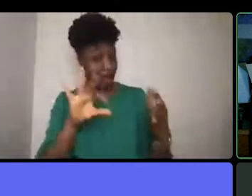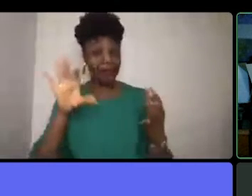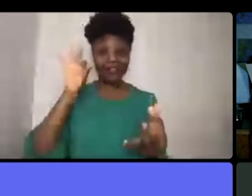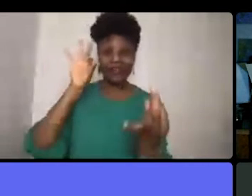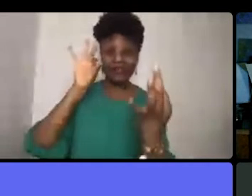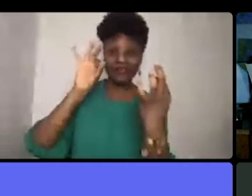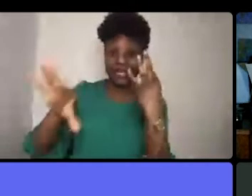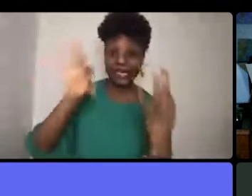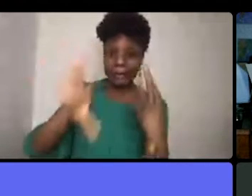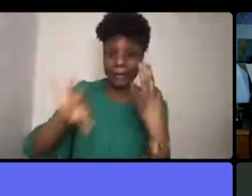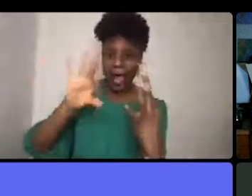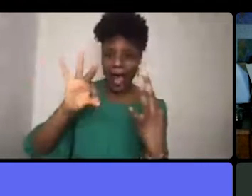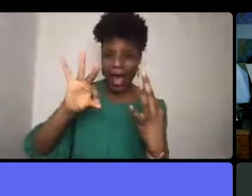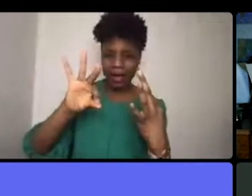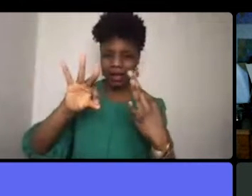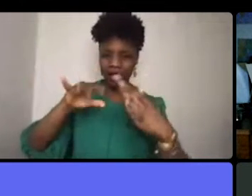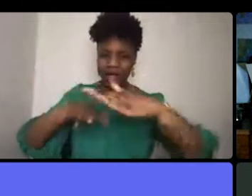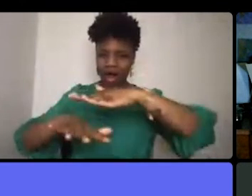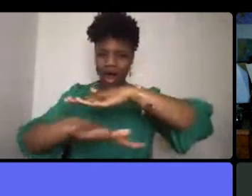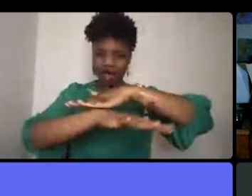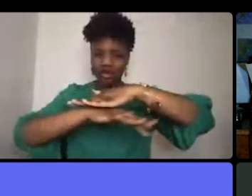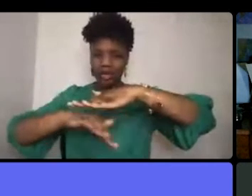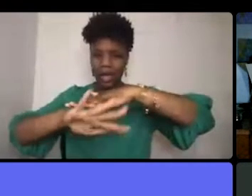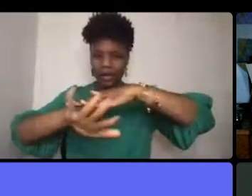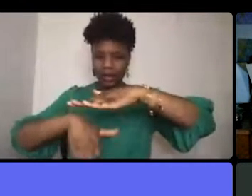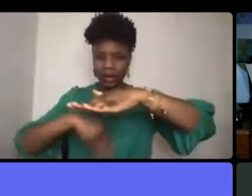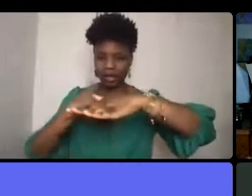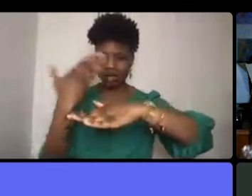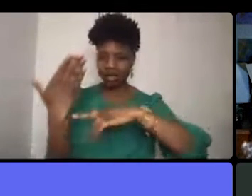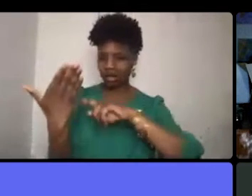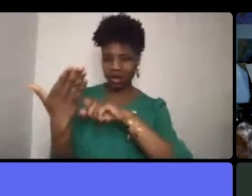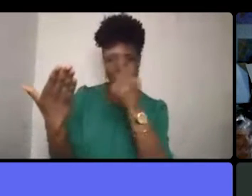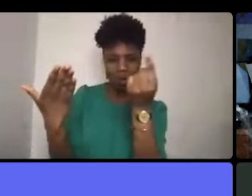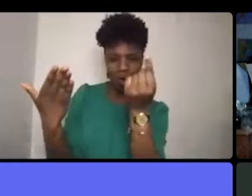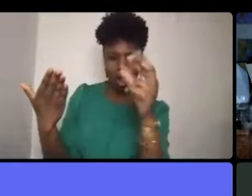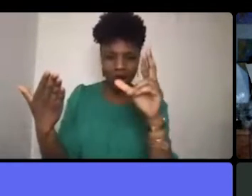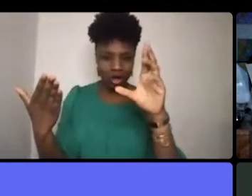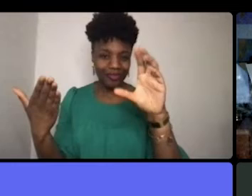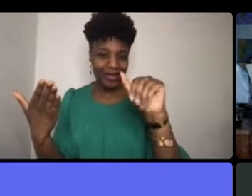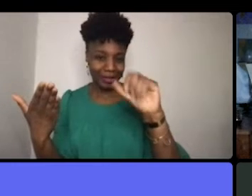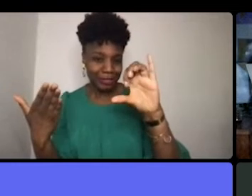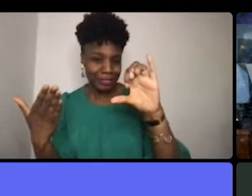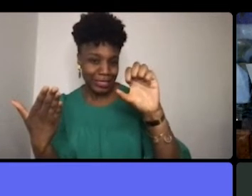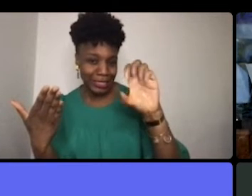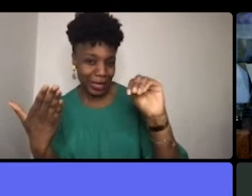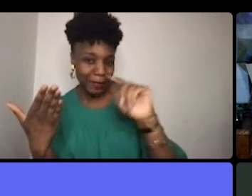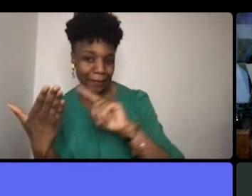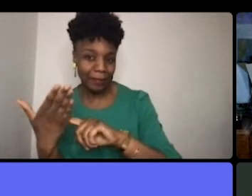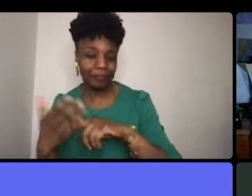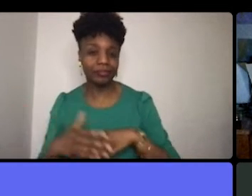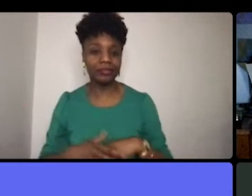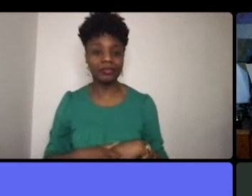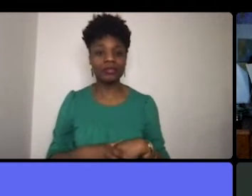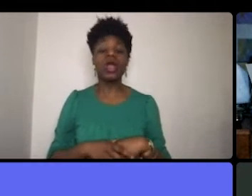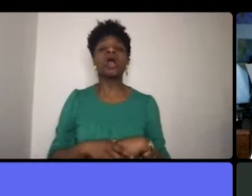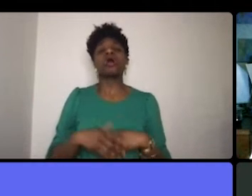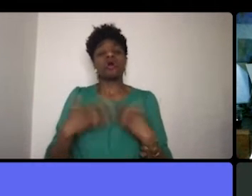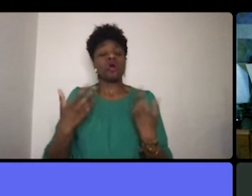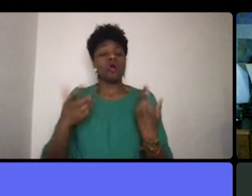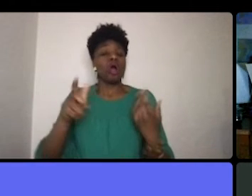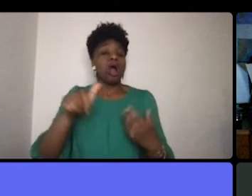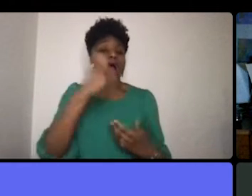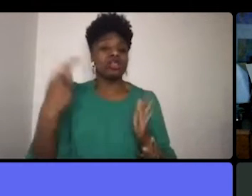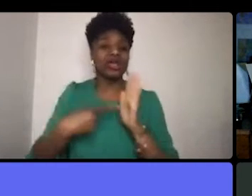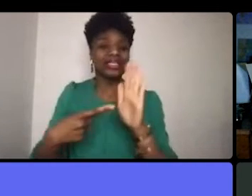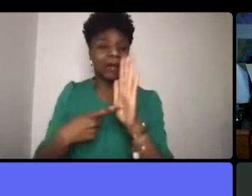Nitpicking. Exactly. Or it could be, oh, I need an interpreter, but not you because you